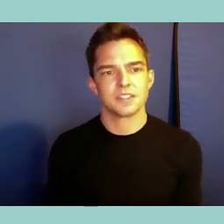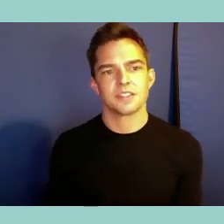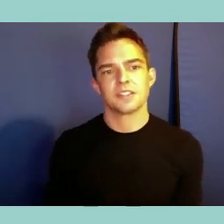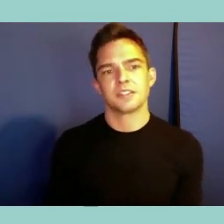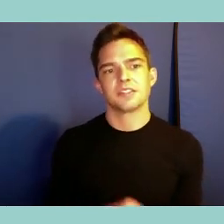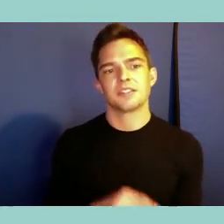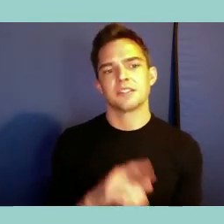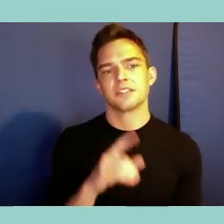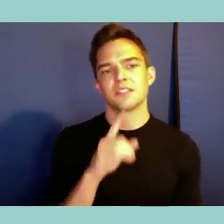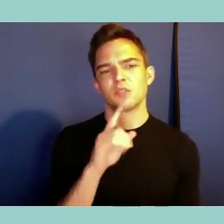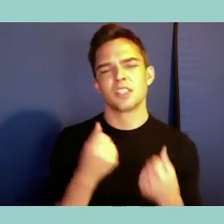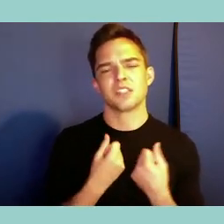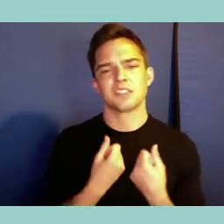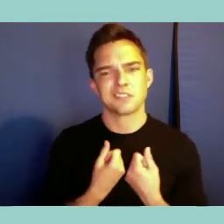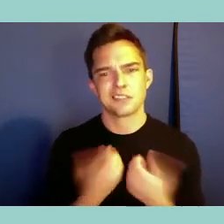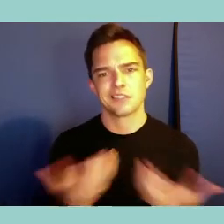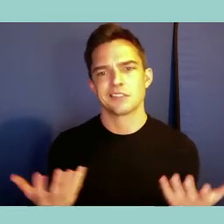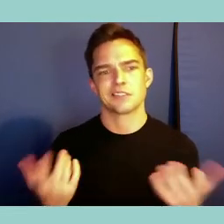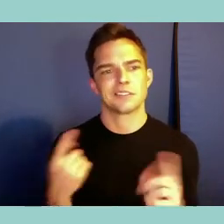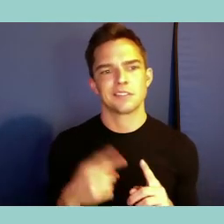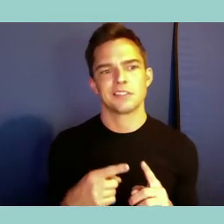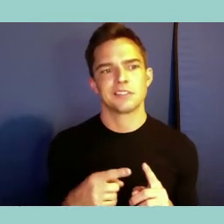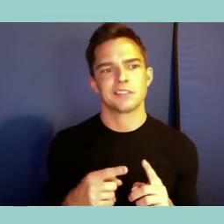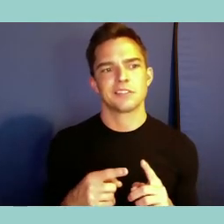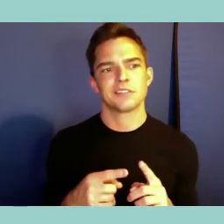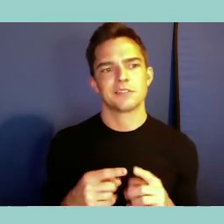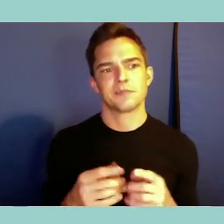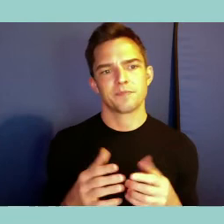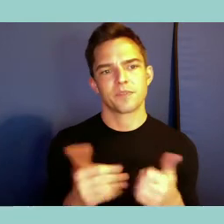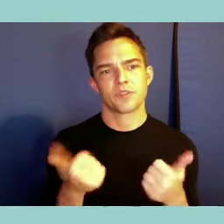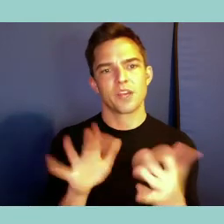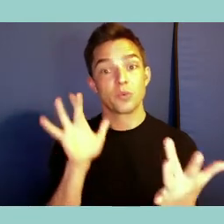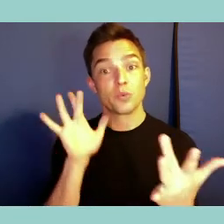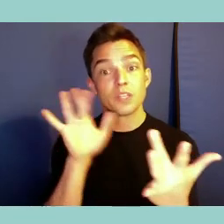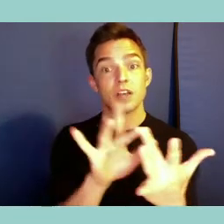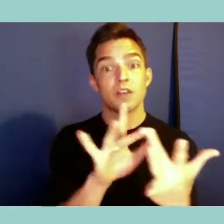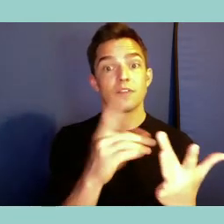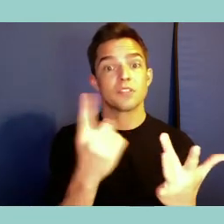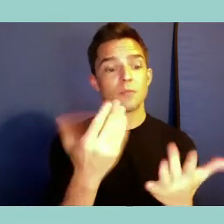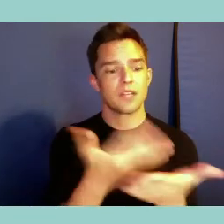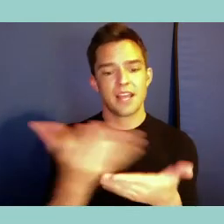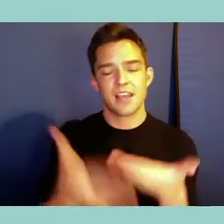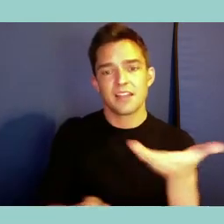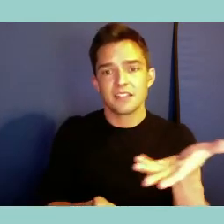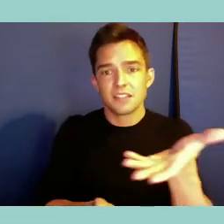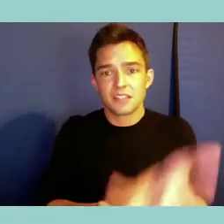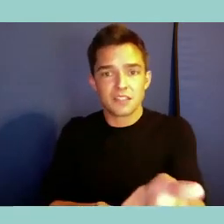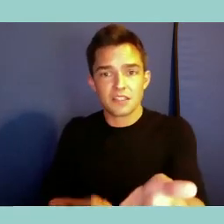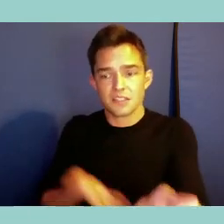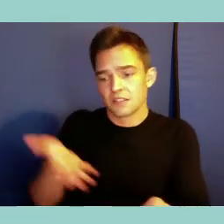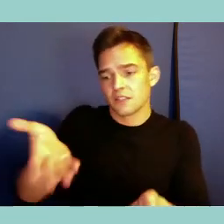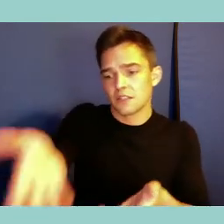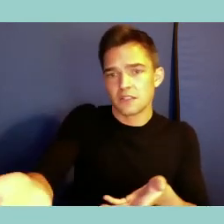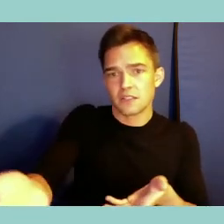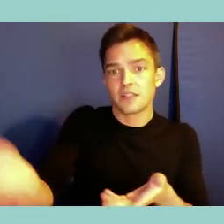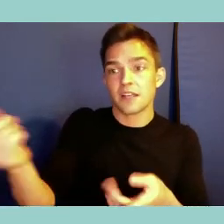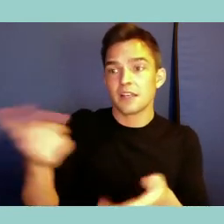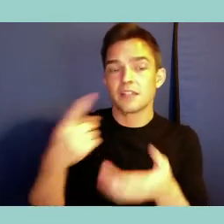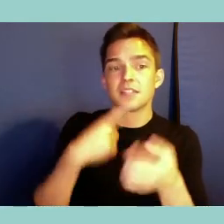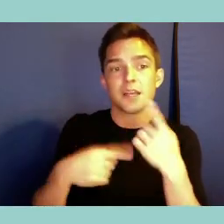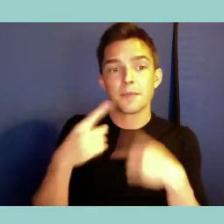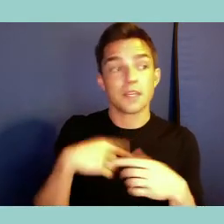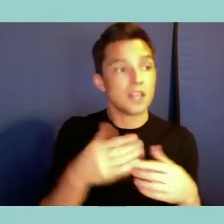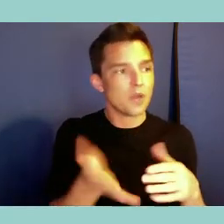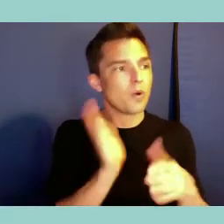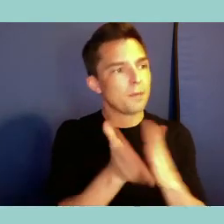so exhausting. They're trying to reach out for someone's hand. Keep on telling me it